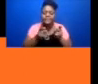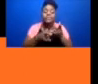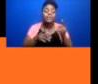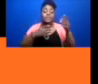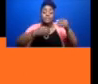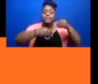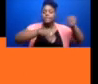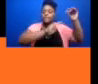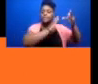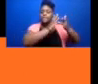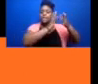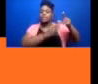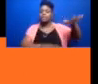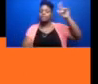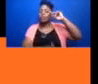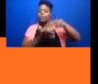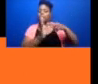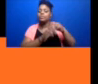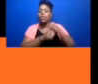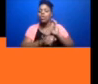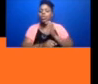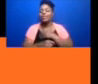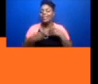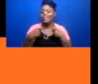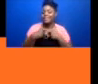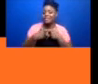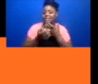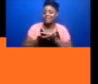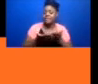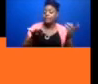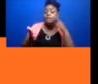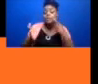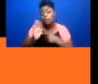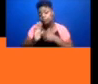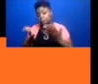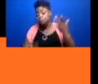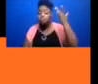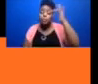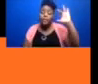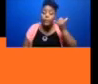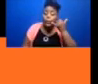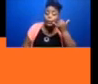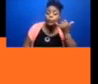digital devices, such as smartphones, laptops, and tablets.